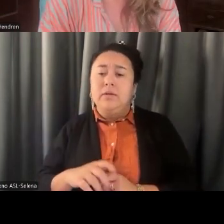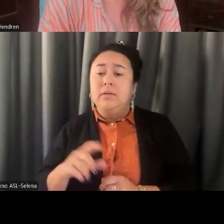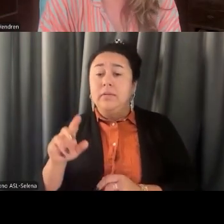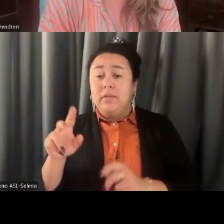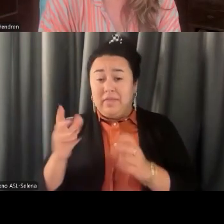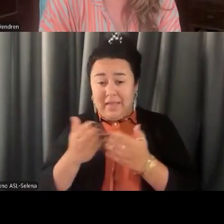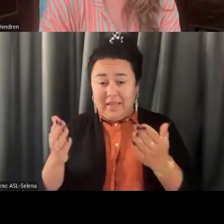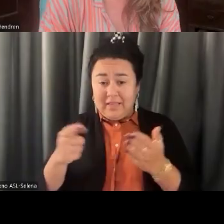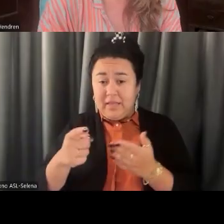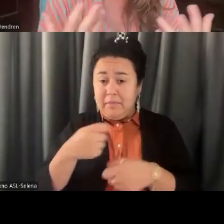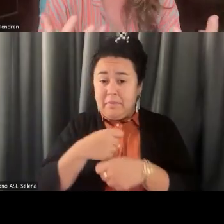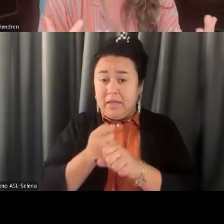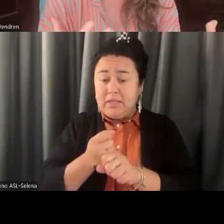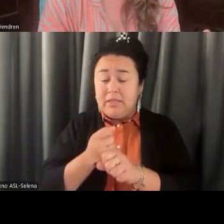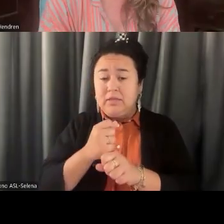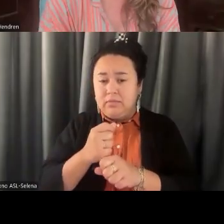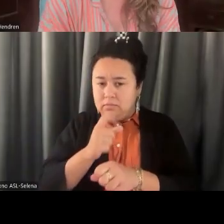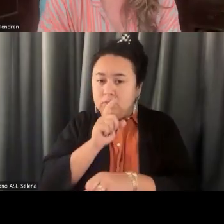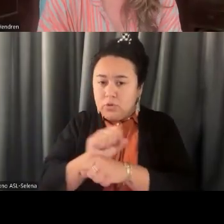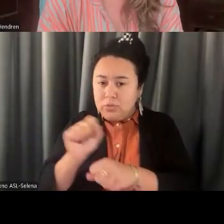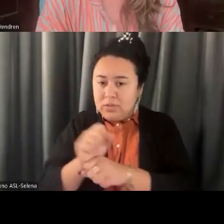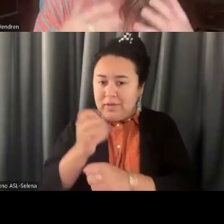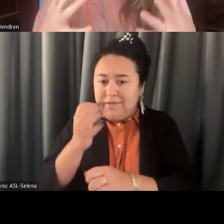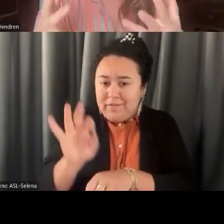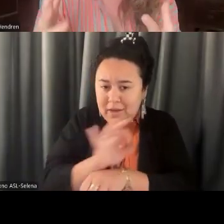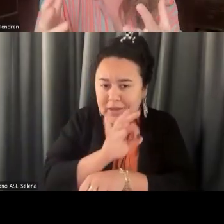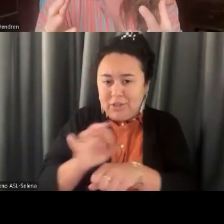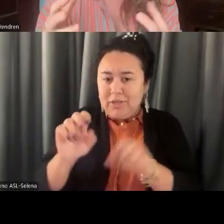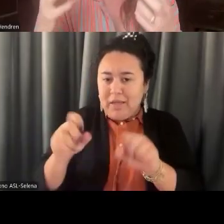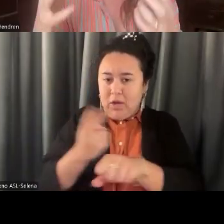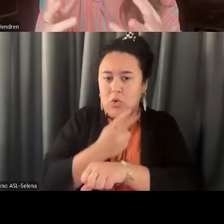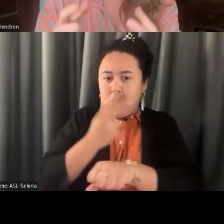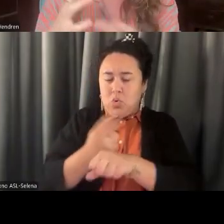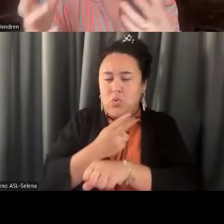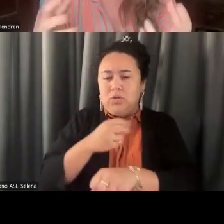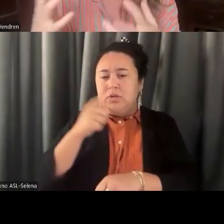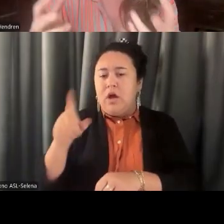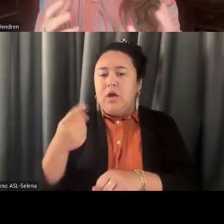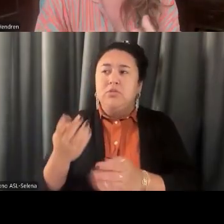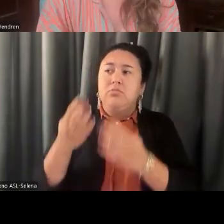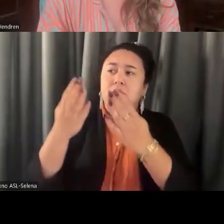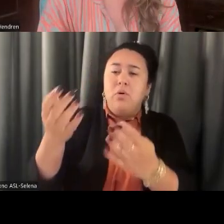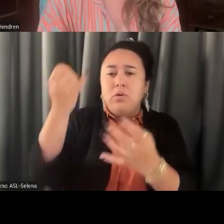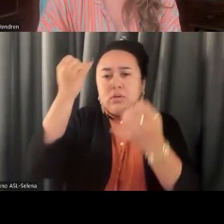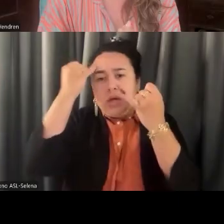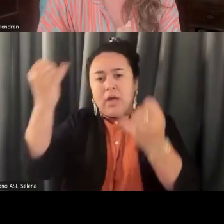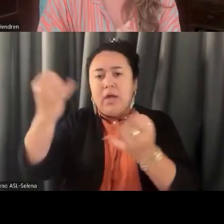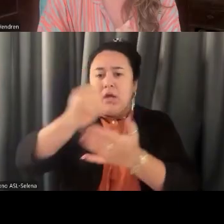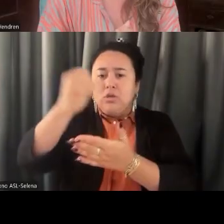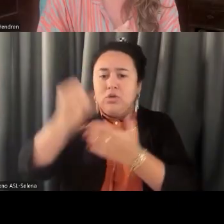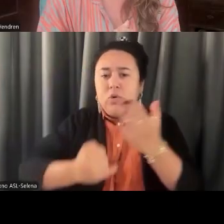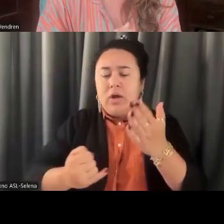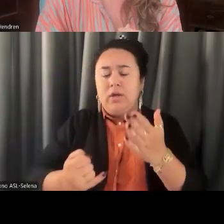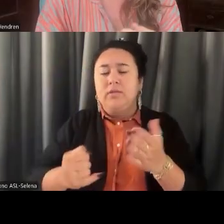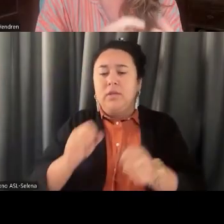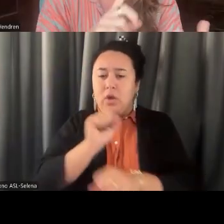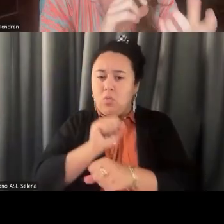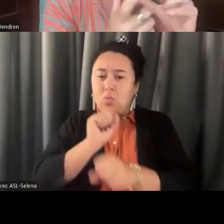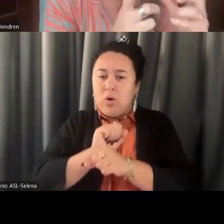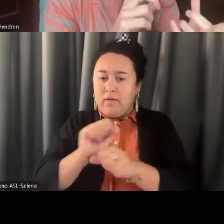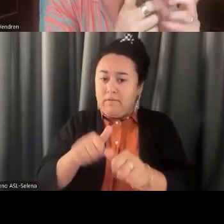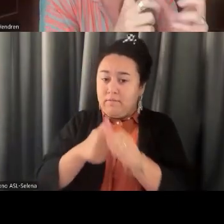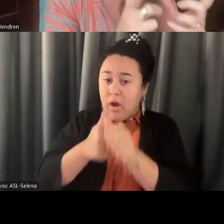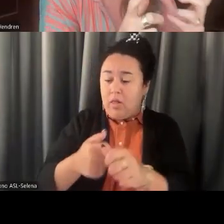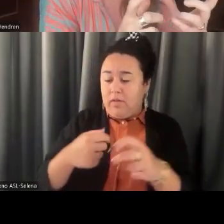proposals and they are not renderings in that speculative sense. So they do work, they obey those kind of laws of physics and mechanical engineering, but